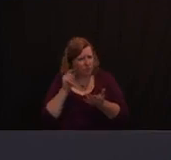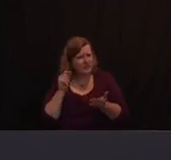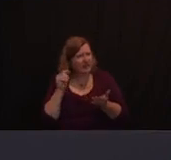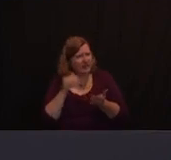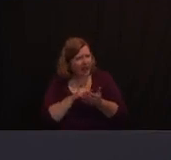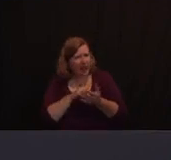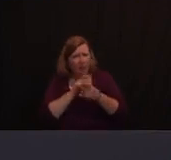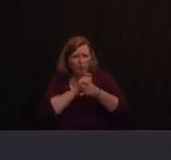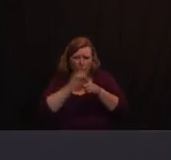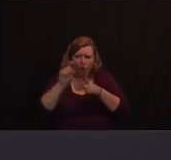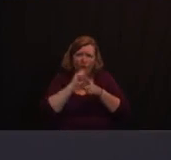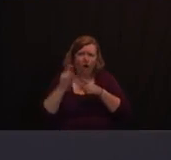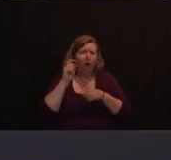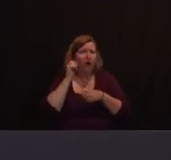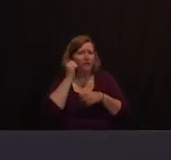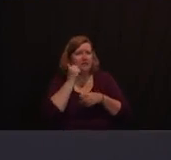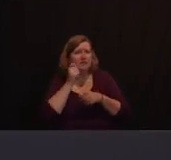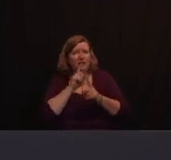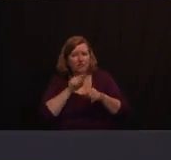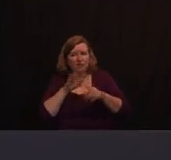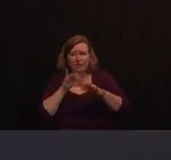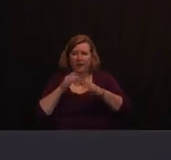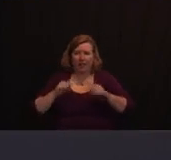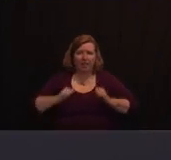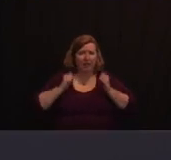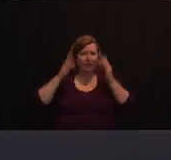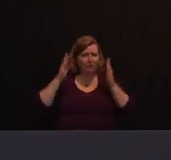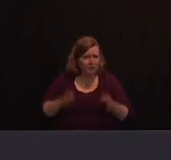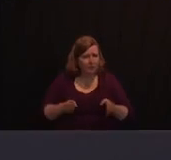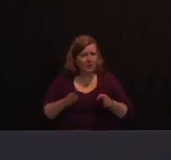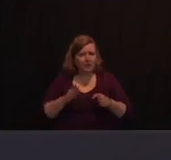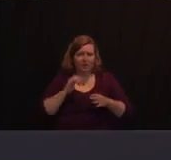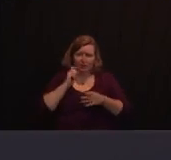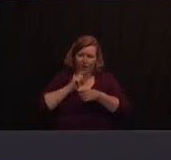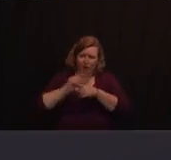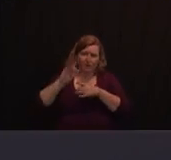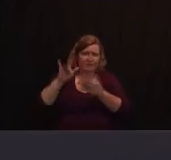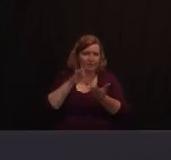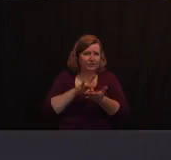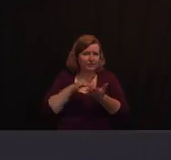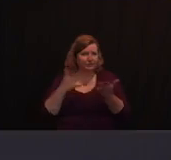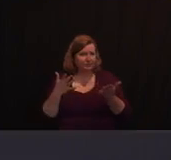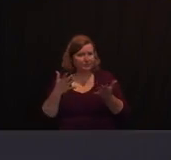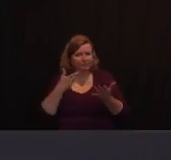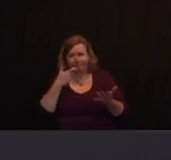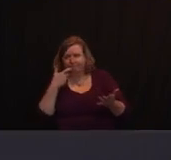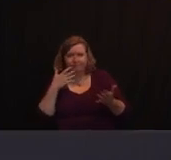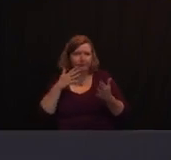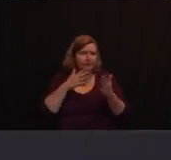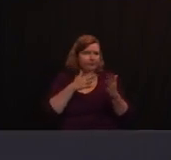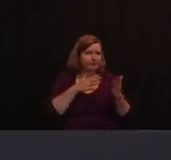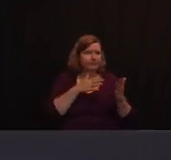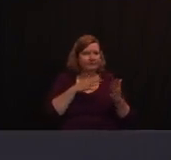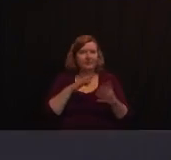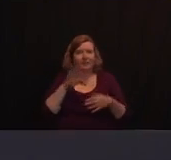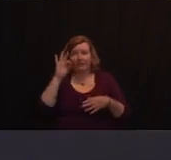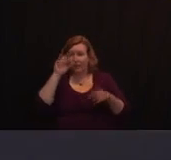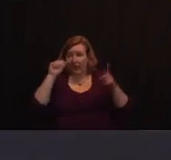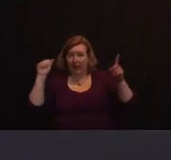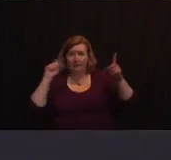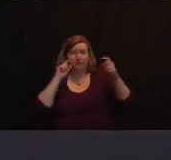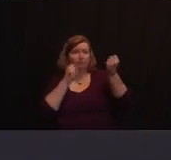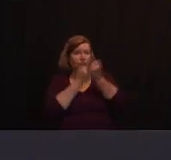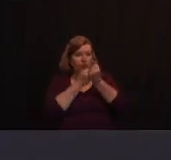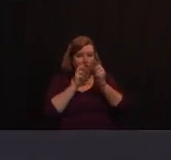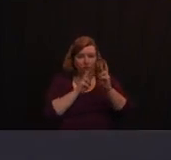day are being answered by a live person on the call center. I mean, there are the FEMA support for funerals, which I just put up, and